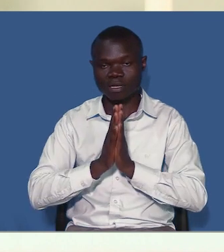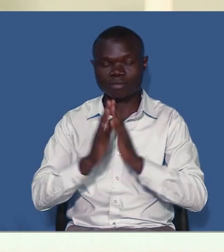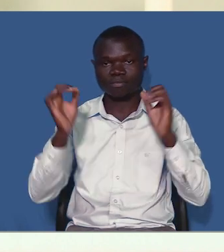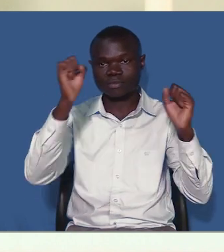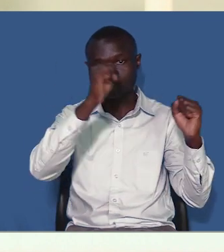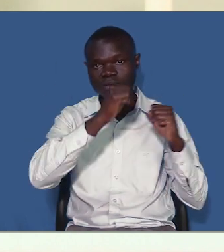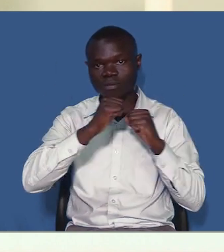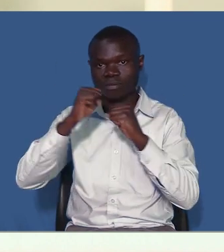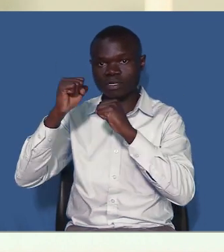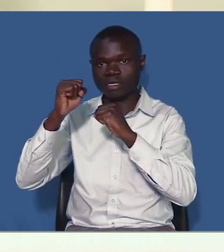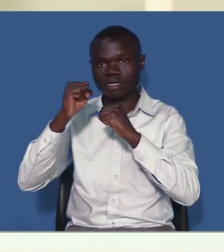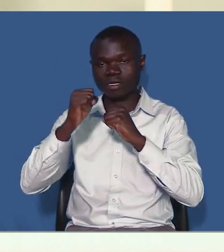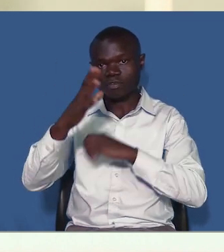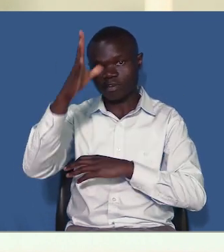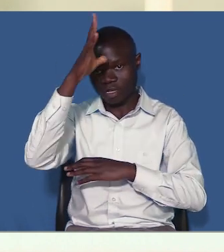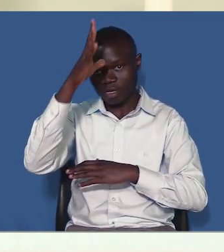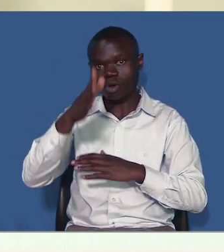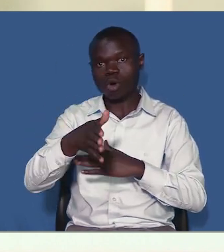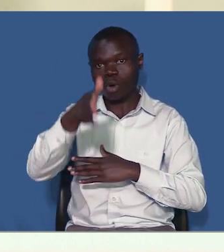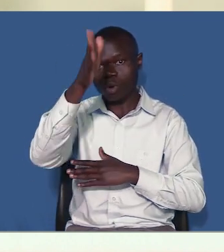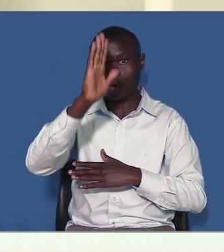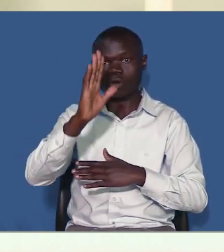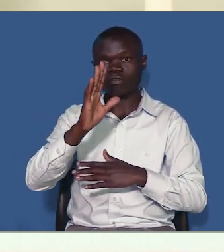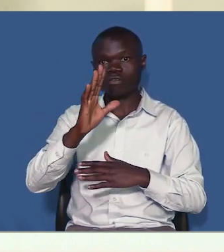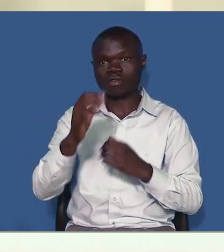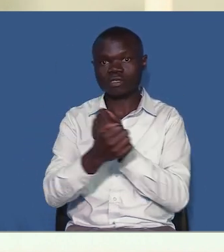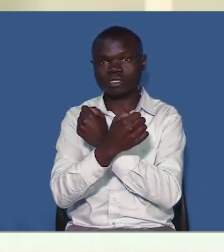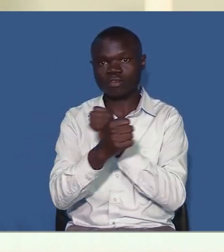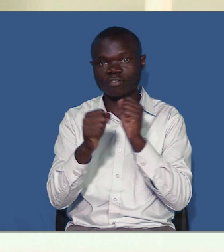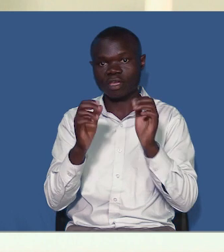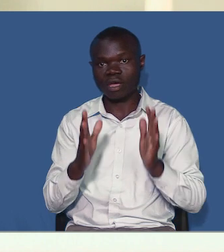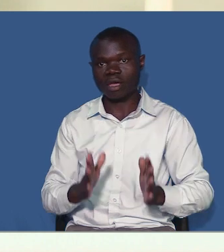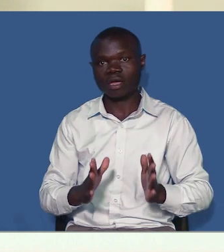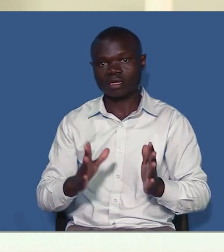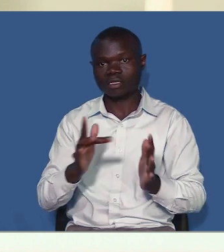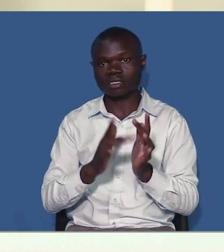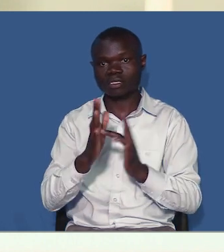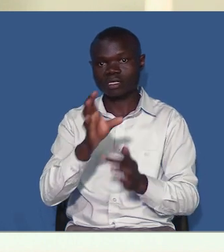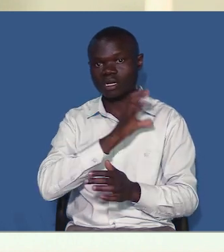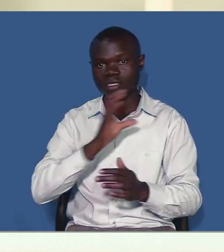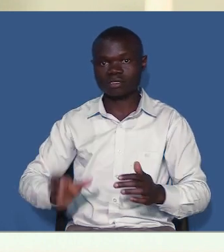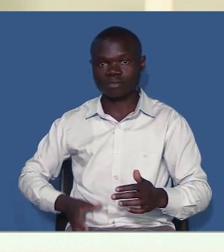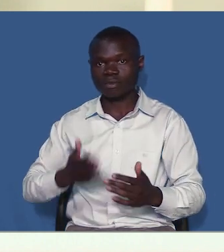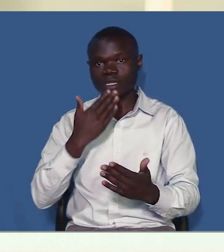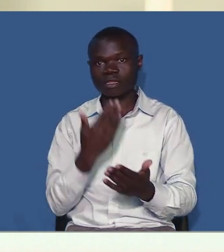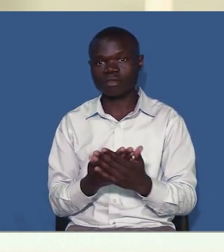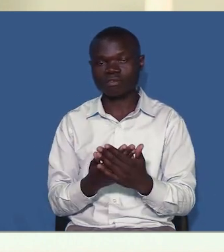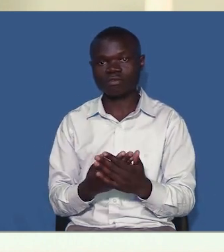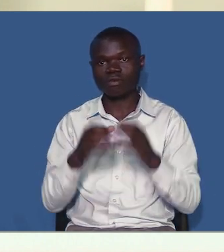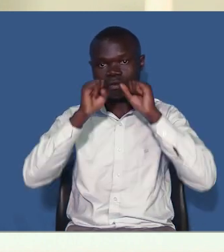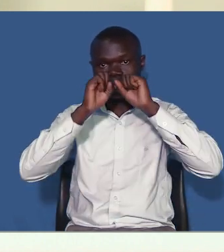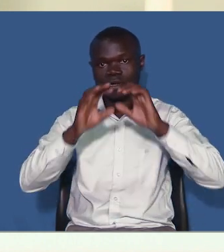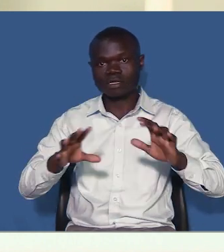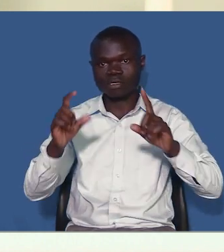Almighty Father and God of our Son, God of our Savior Jesus Christ, we thank you for the blessing of